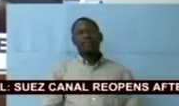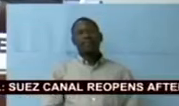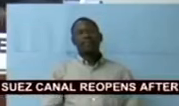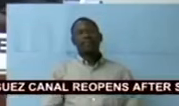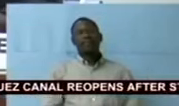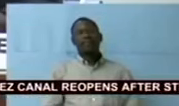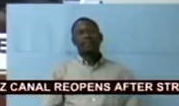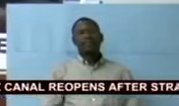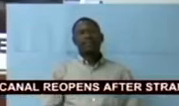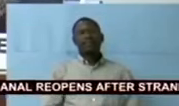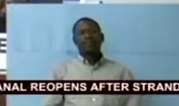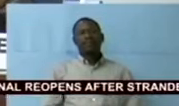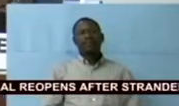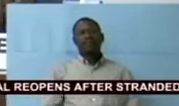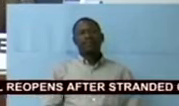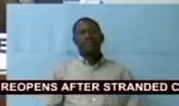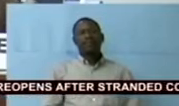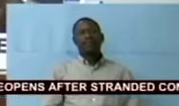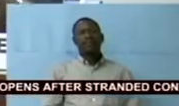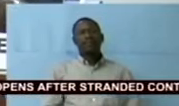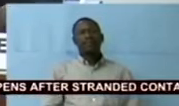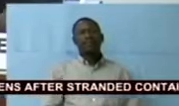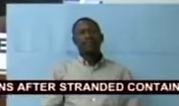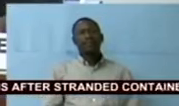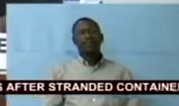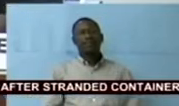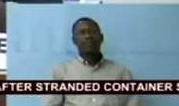nati ya di kiti tela mena wala Justice Inkiati.